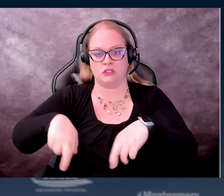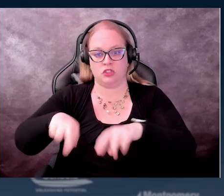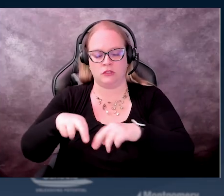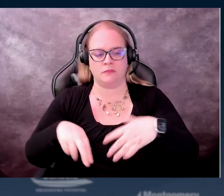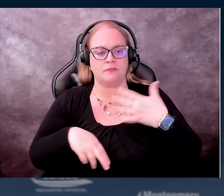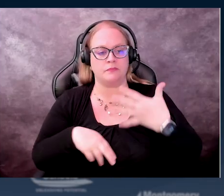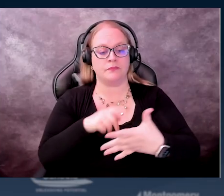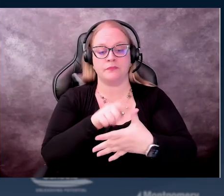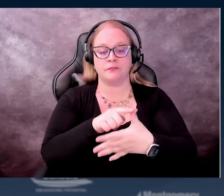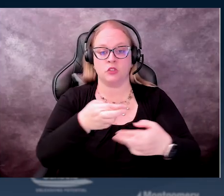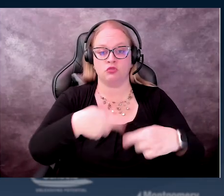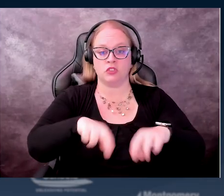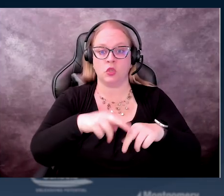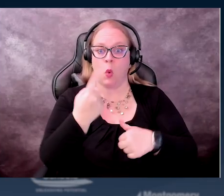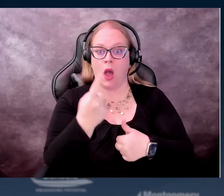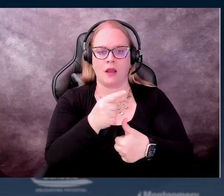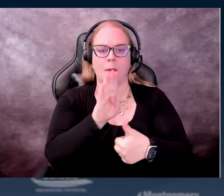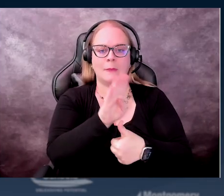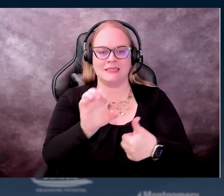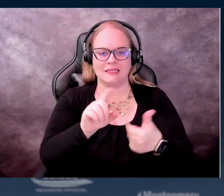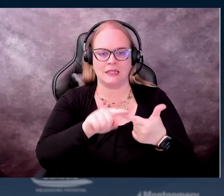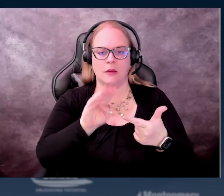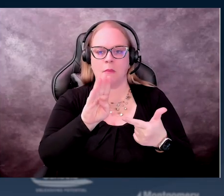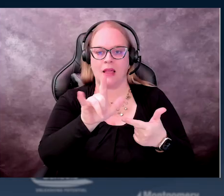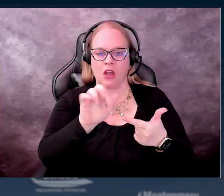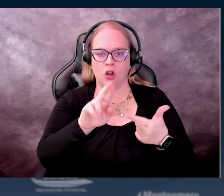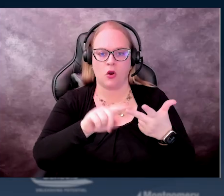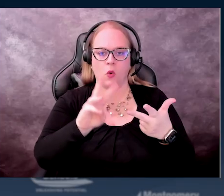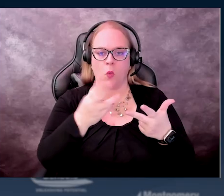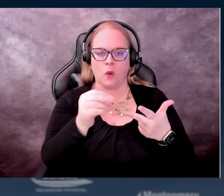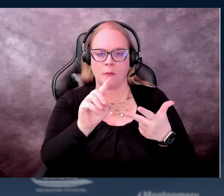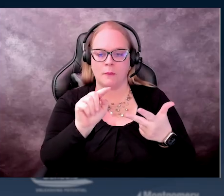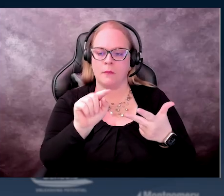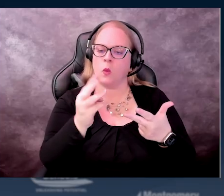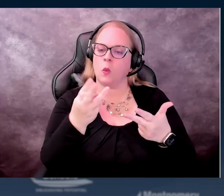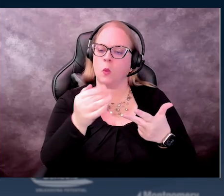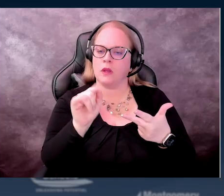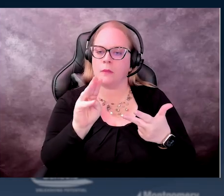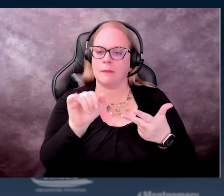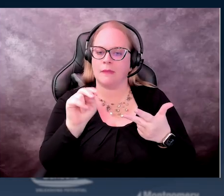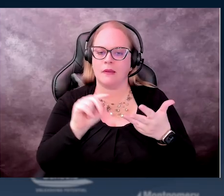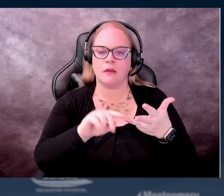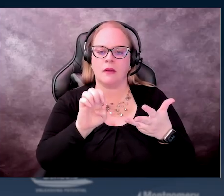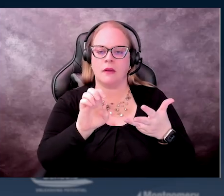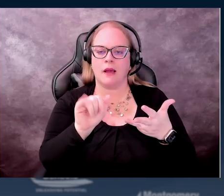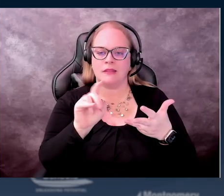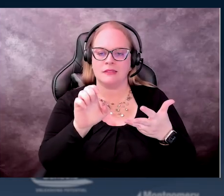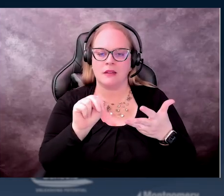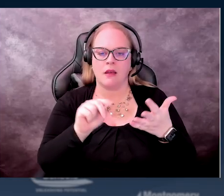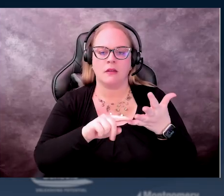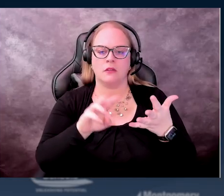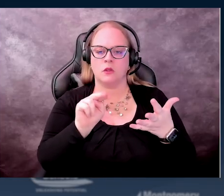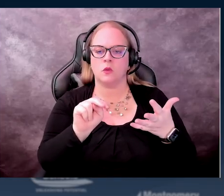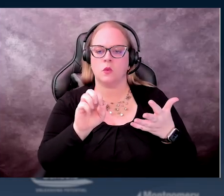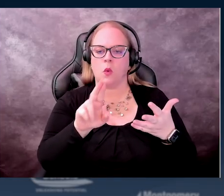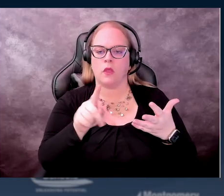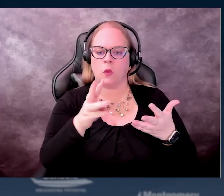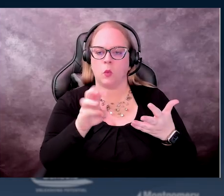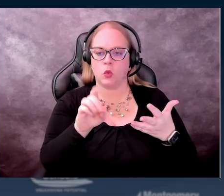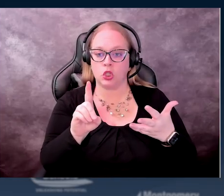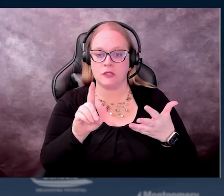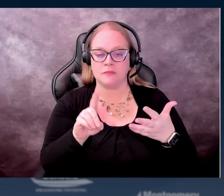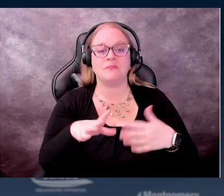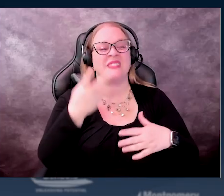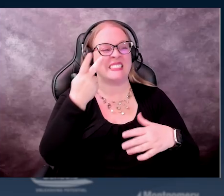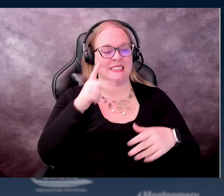Montgomery Blair, Walt Whitman, Albert Einstein, and Northwood. In the middle column, you're going to see the regional program